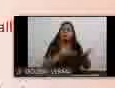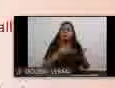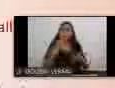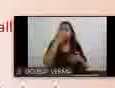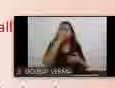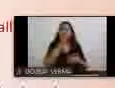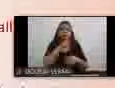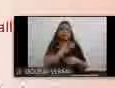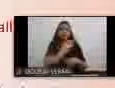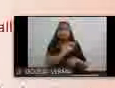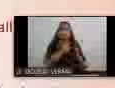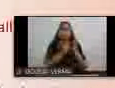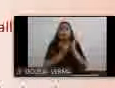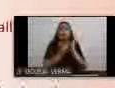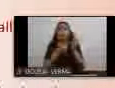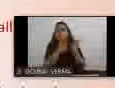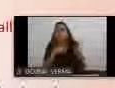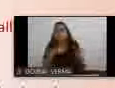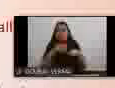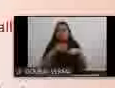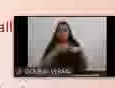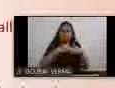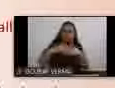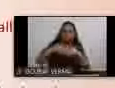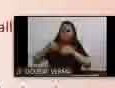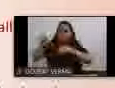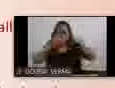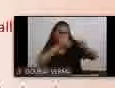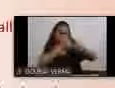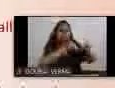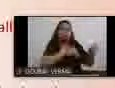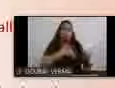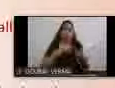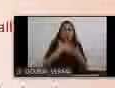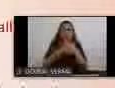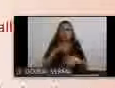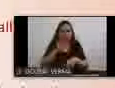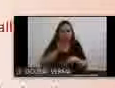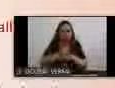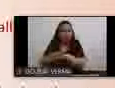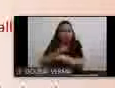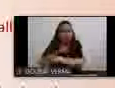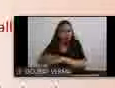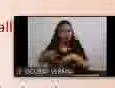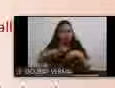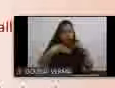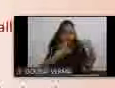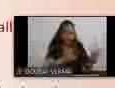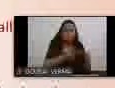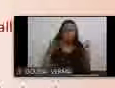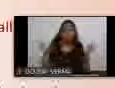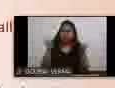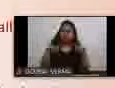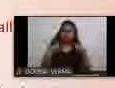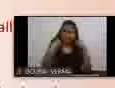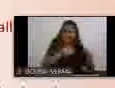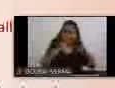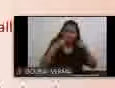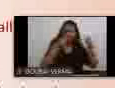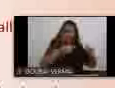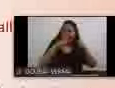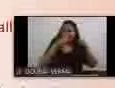movement, then their wiring can change. And that is why we say that these are the